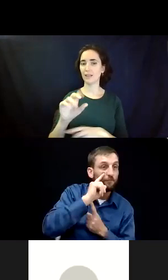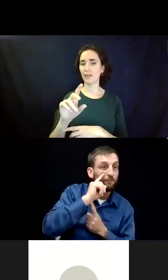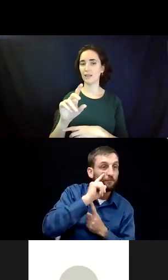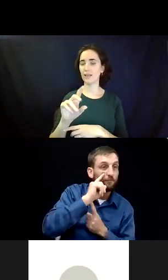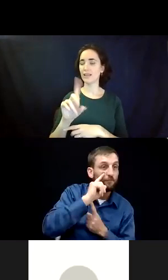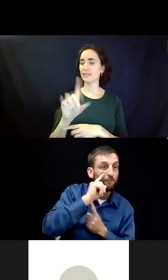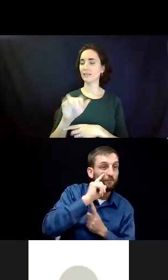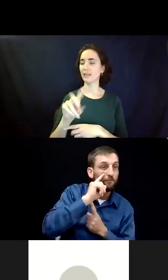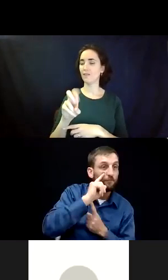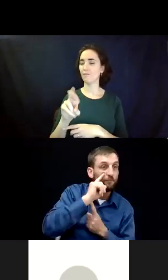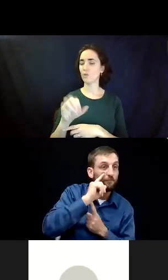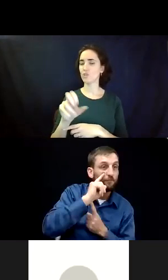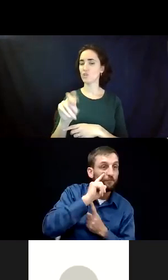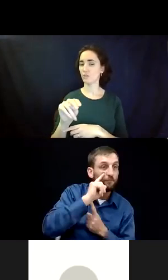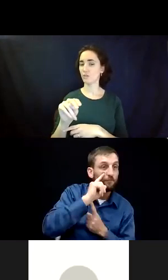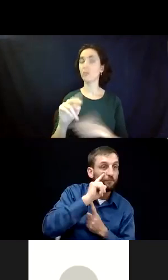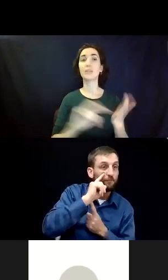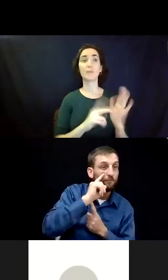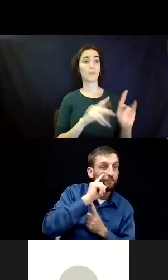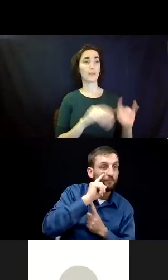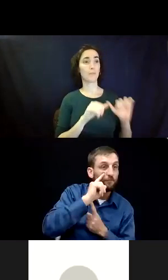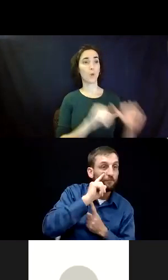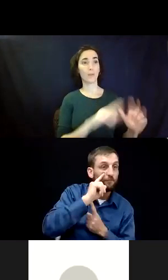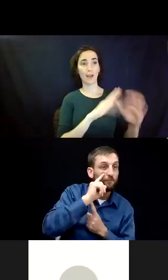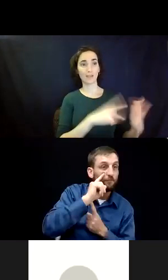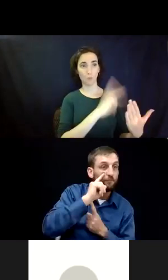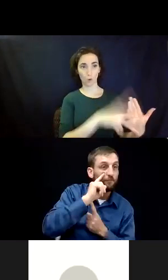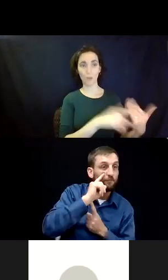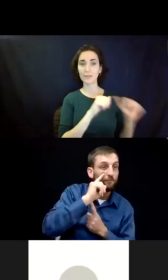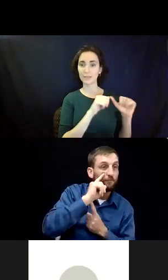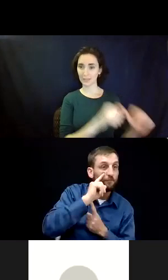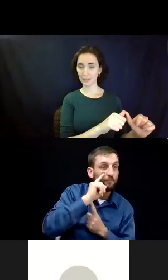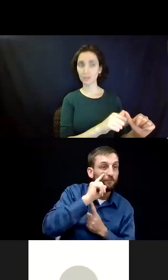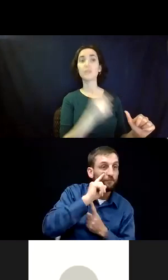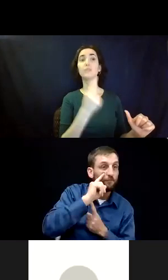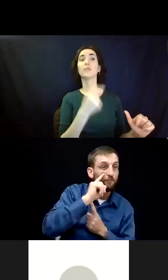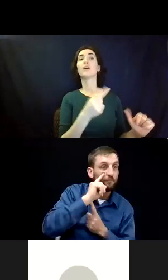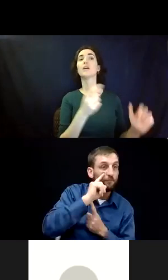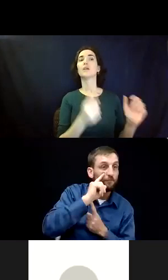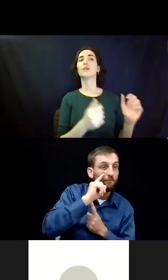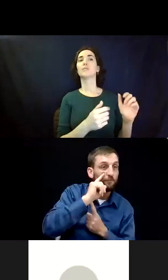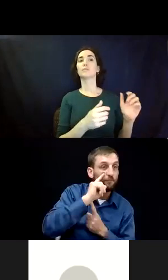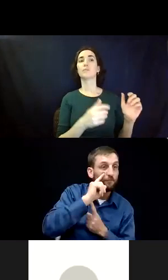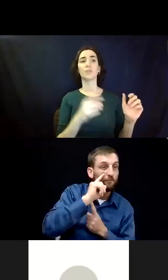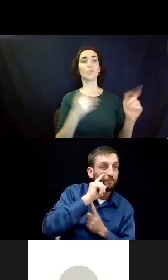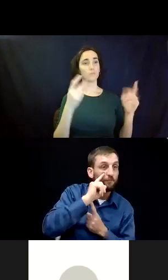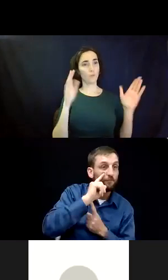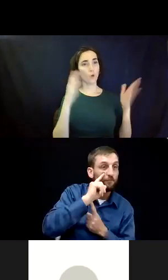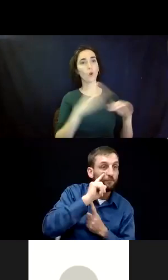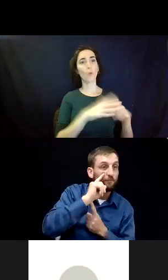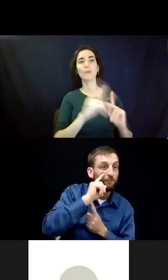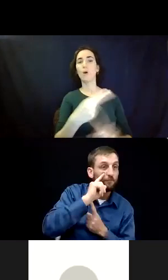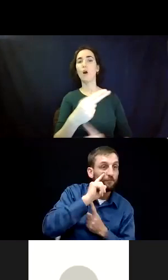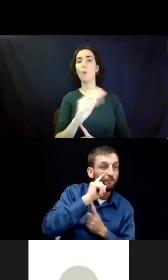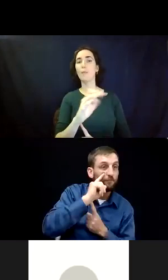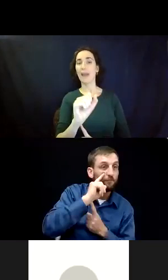house people in our permanent supportive housing program with a special emphasis on diverting homeless individuals who might otherwise wind up in nursing